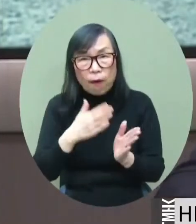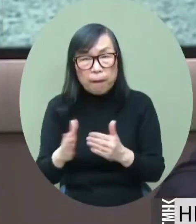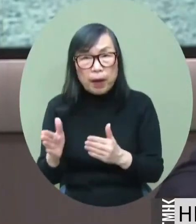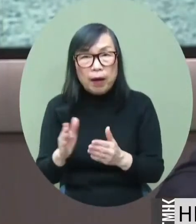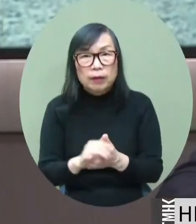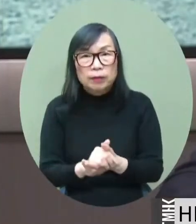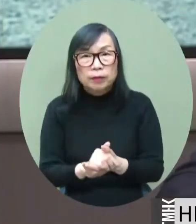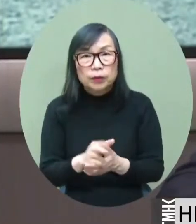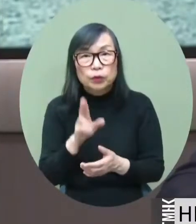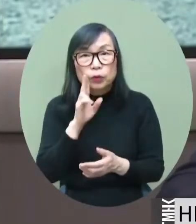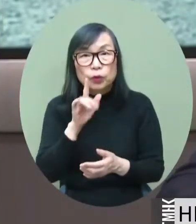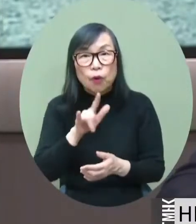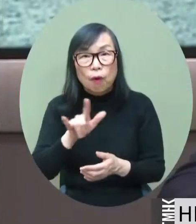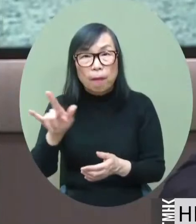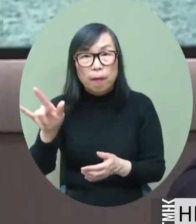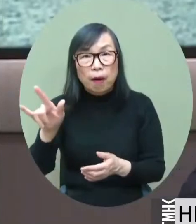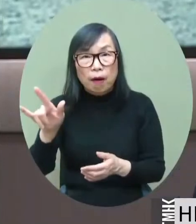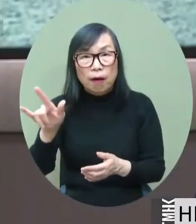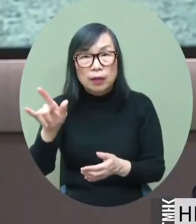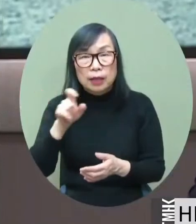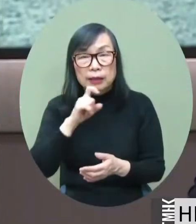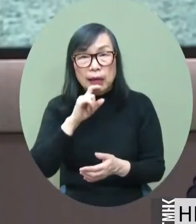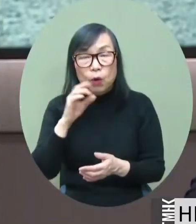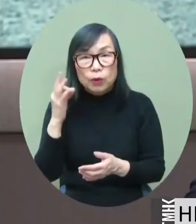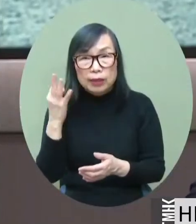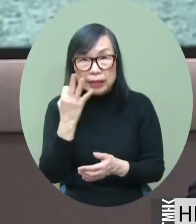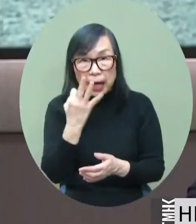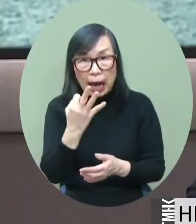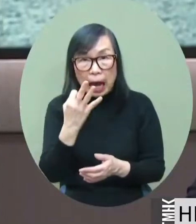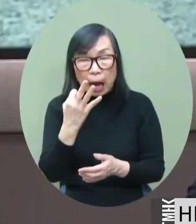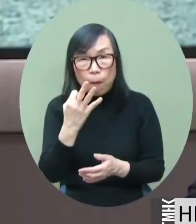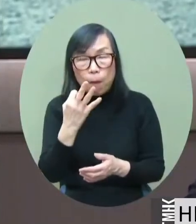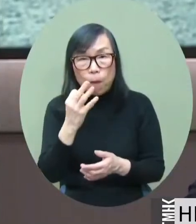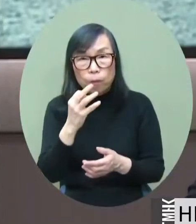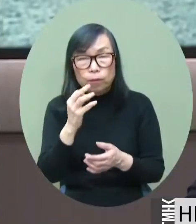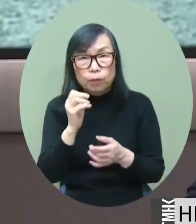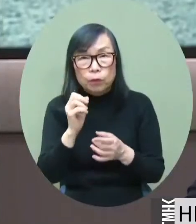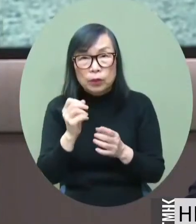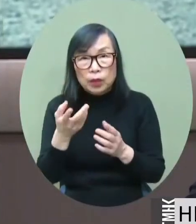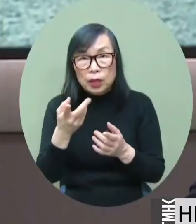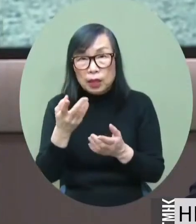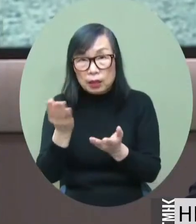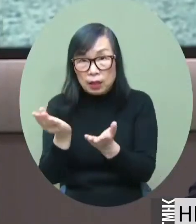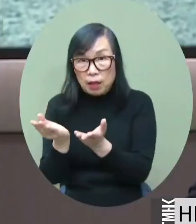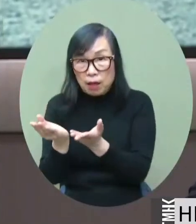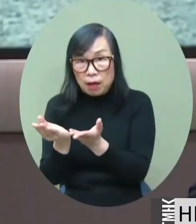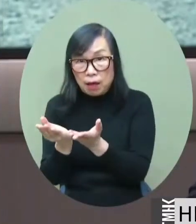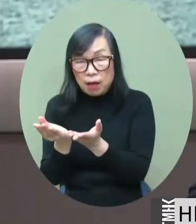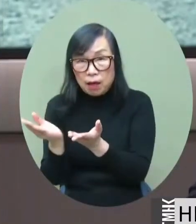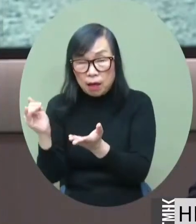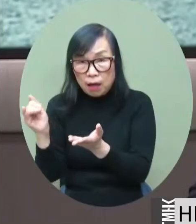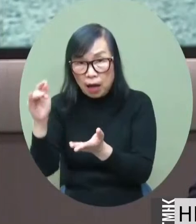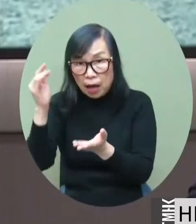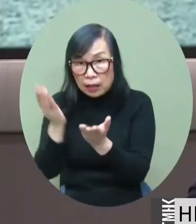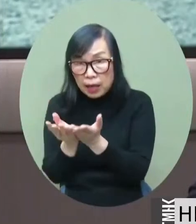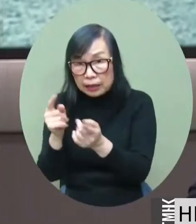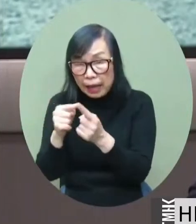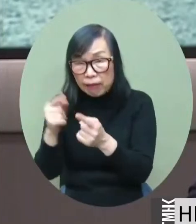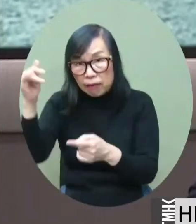flights, if there are 3 or more cases detected upon arrival at the temporary specimen collection center at the airport,